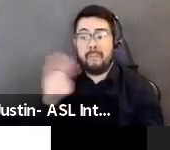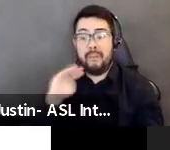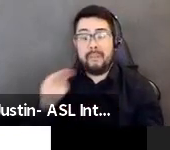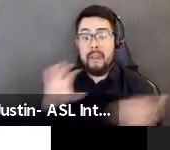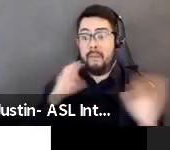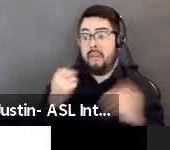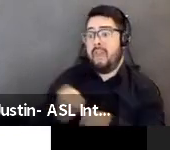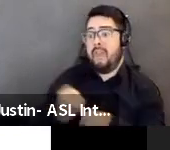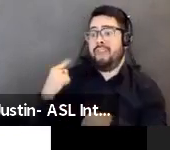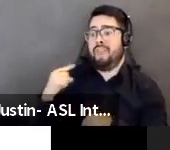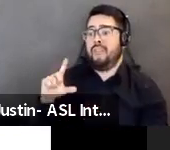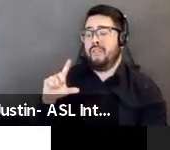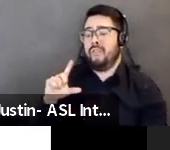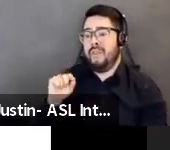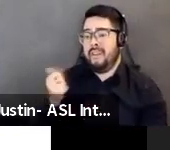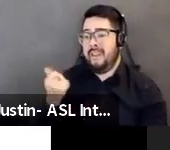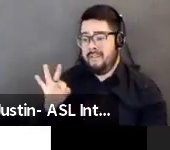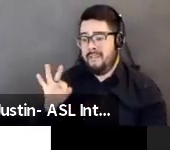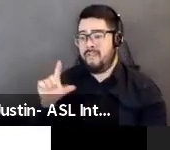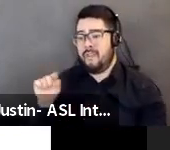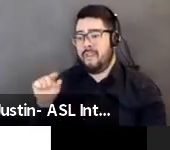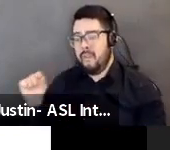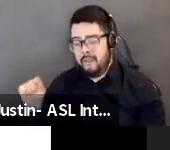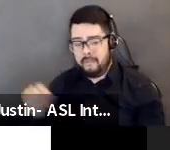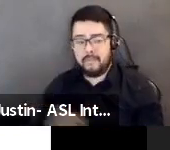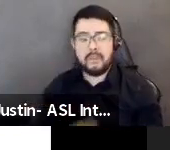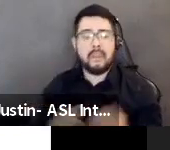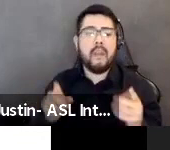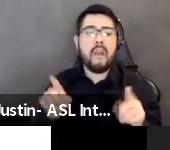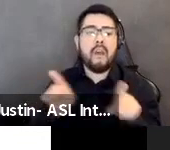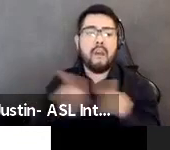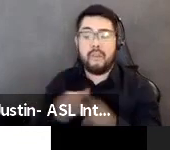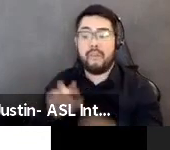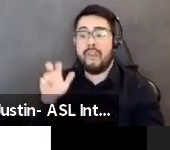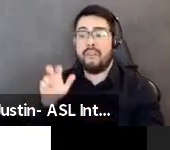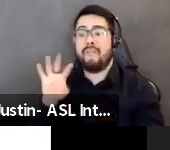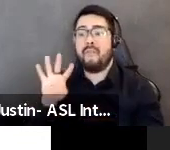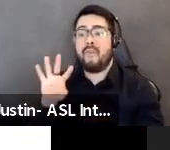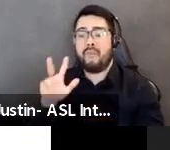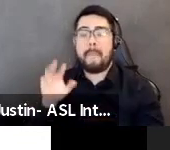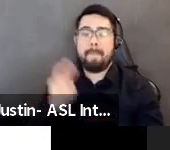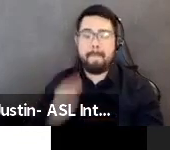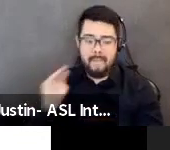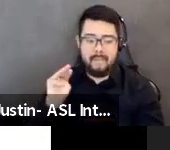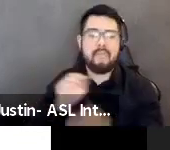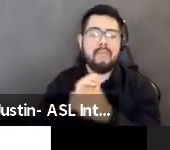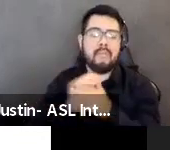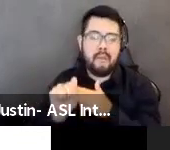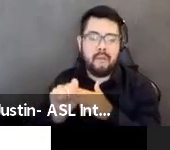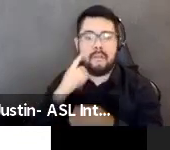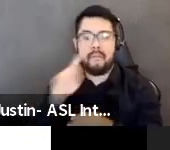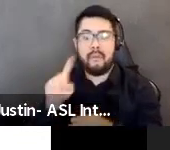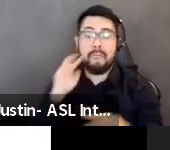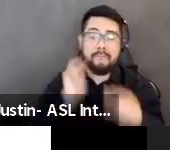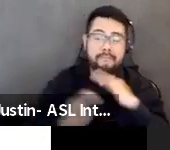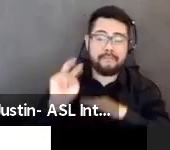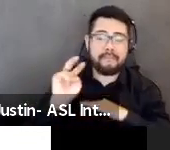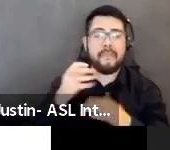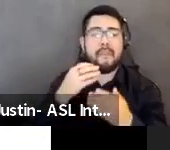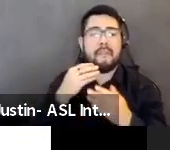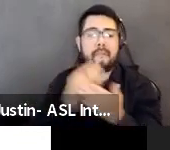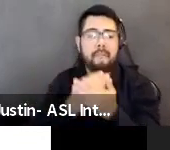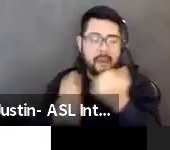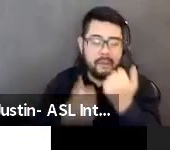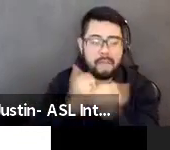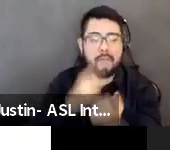last year's budget we've also included 343 million dollars in anticipated federal revenue which is necessary to close the short-term